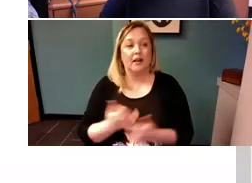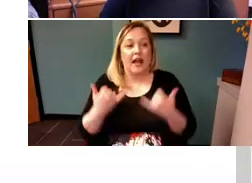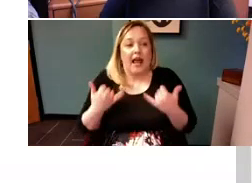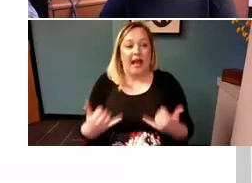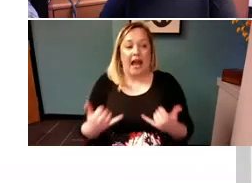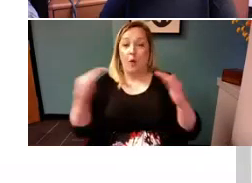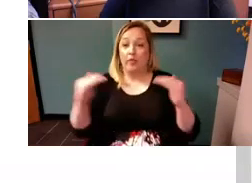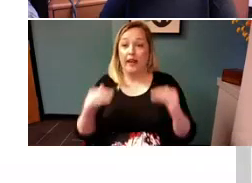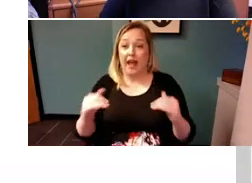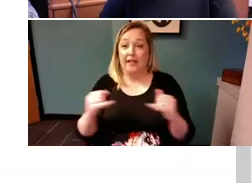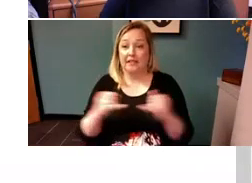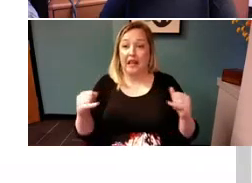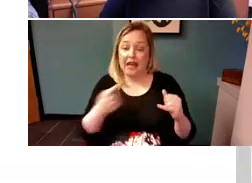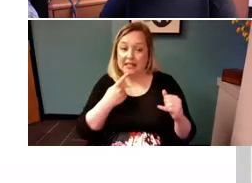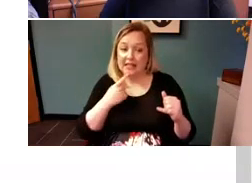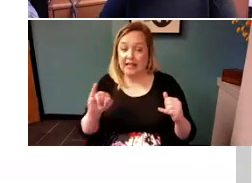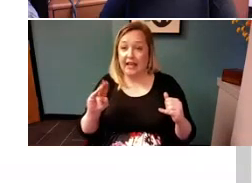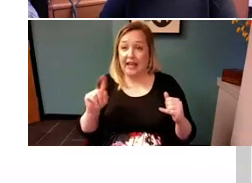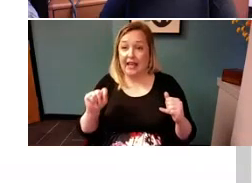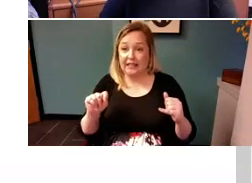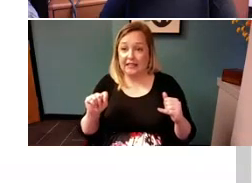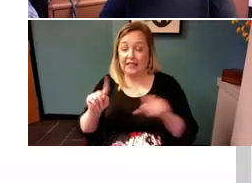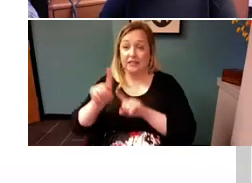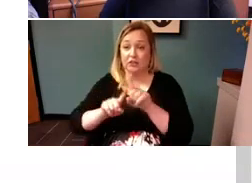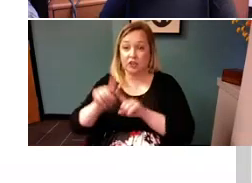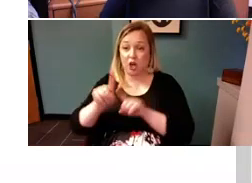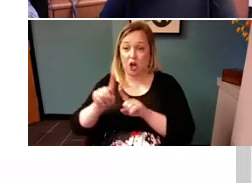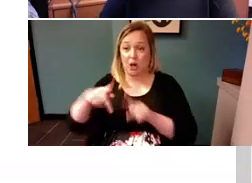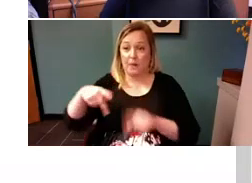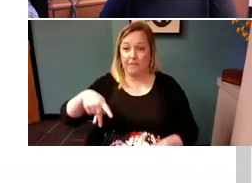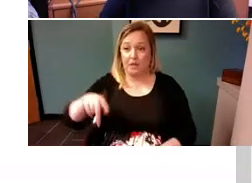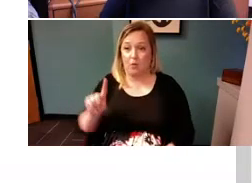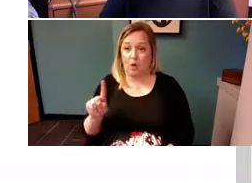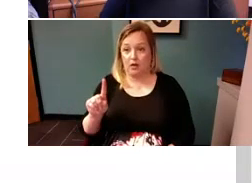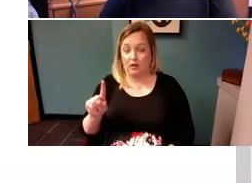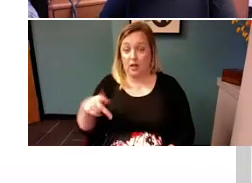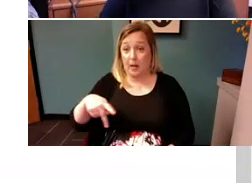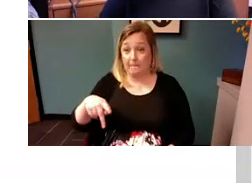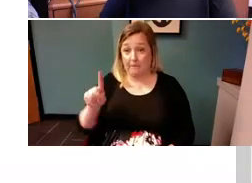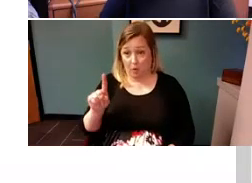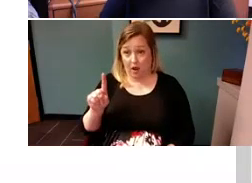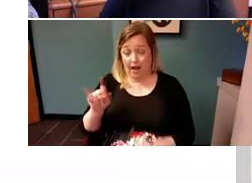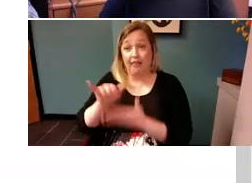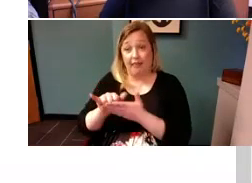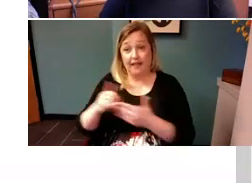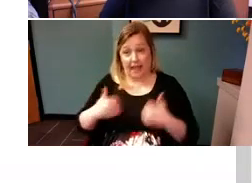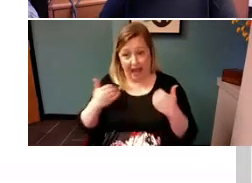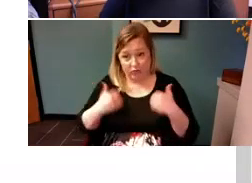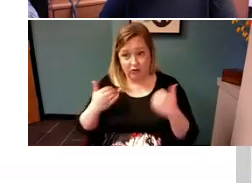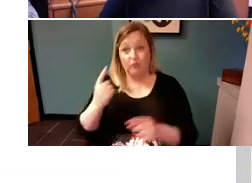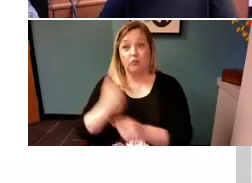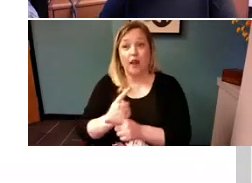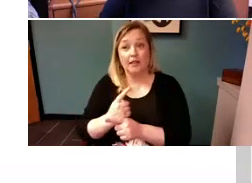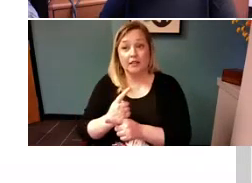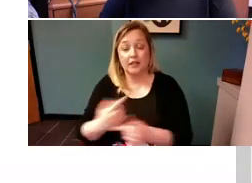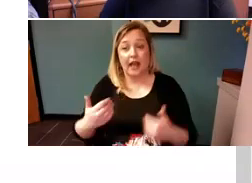have, it is int star P1. So P1 is an address, right? An address to an